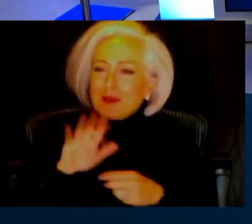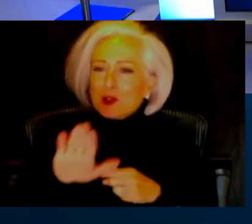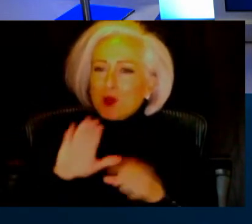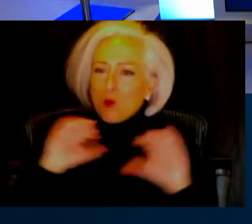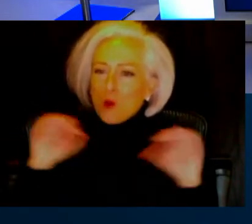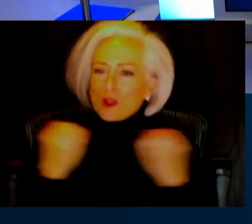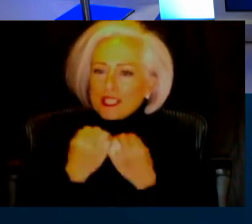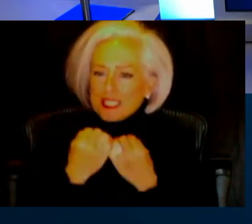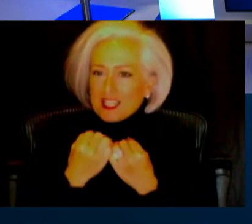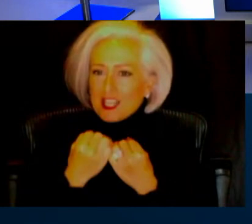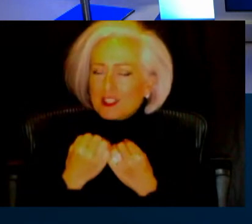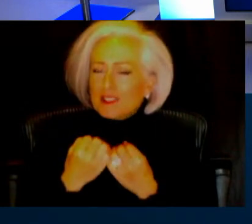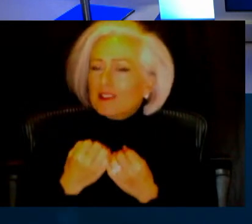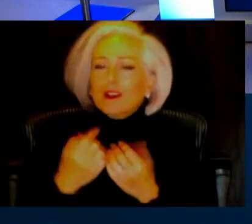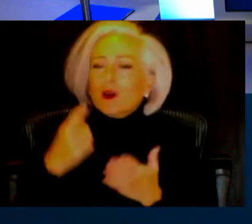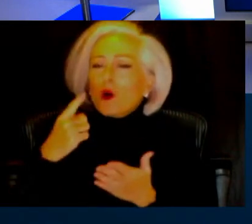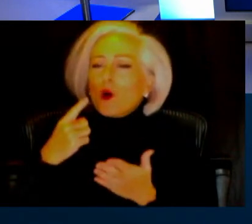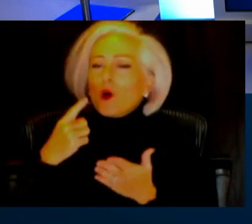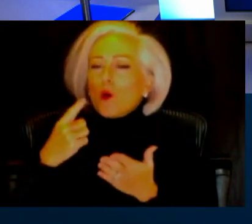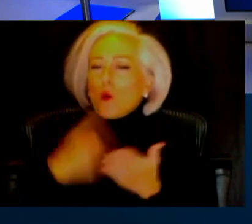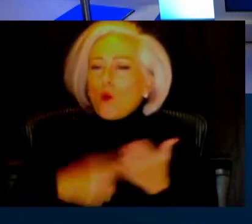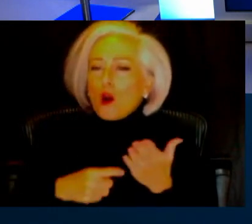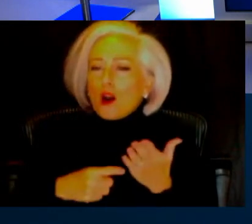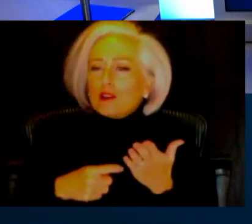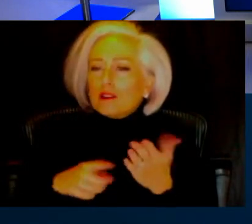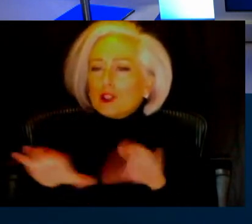and what it's doing for veterans in our community.